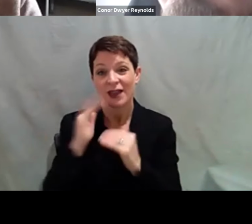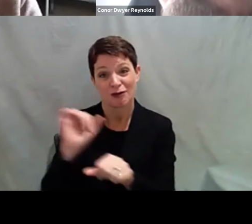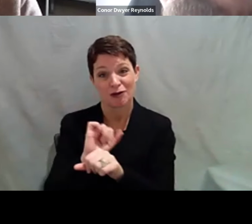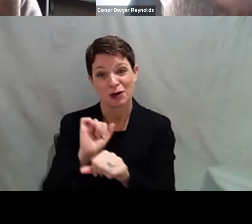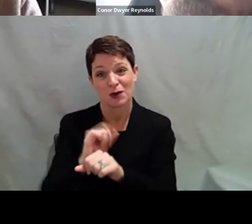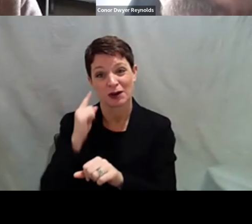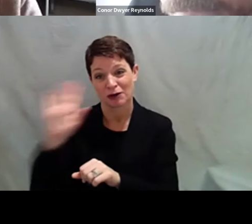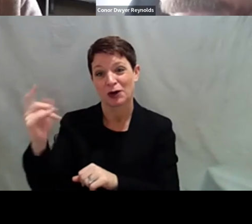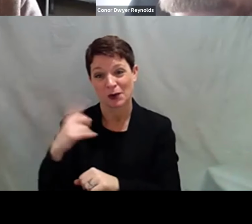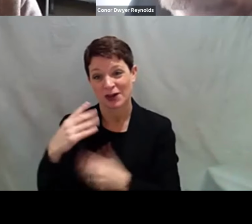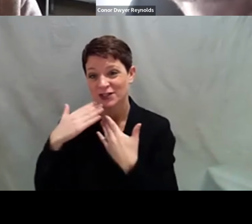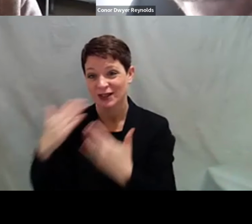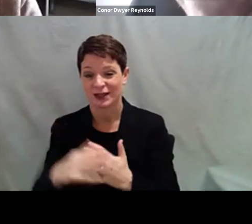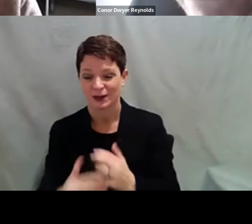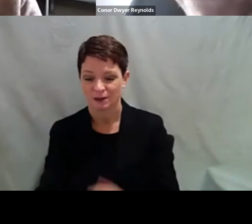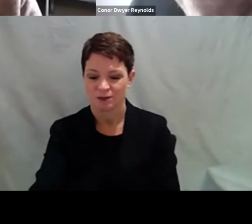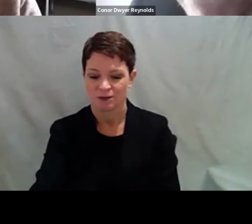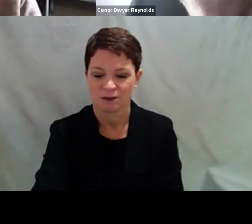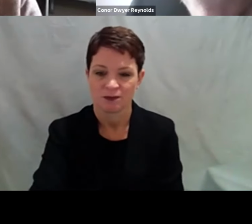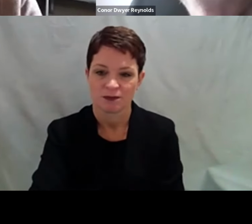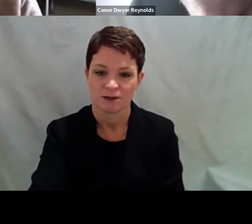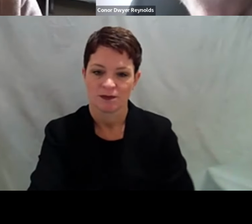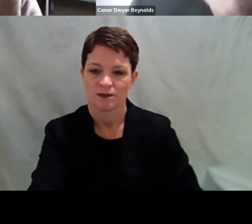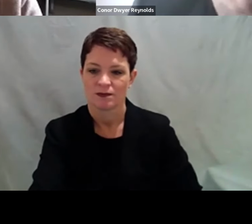for your question.